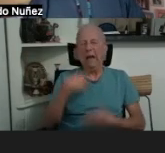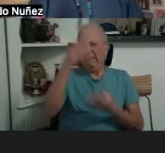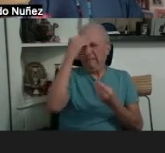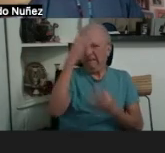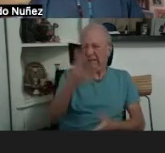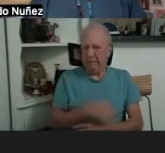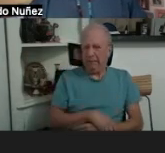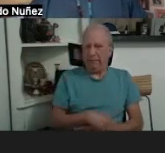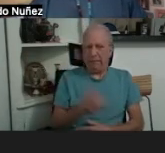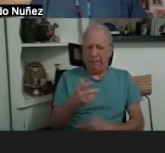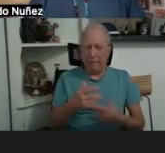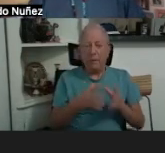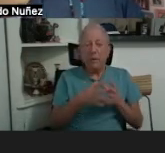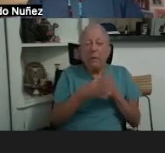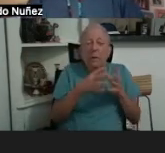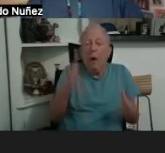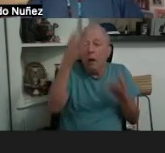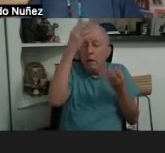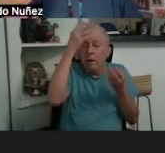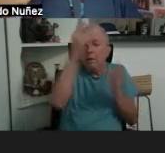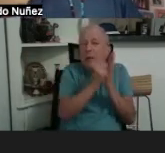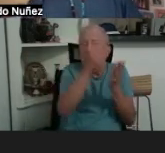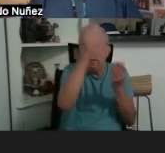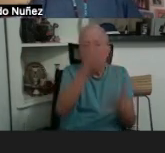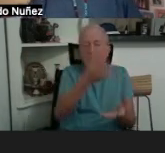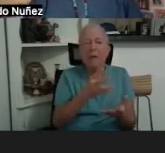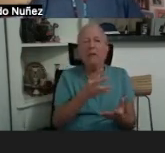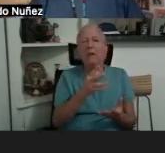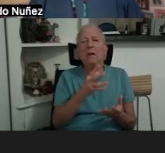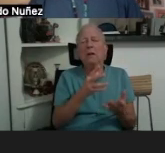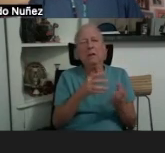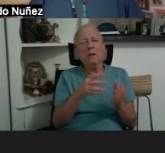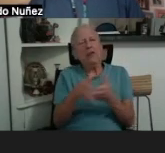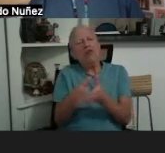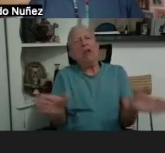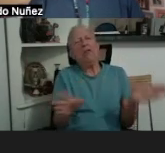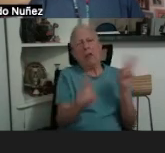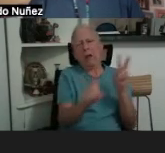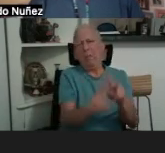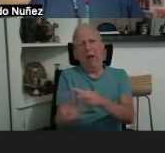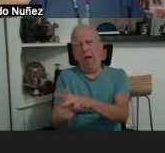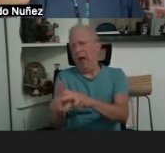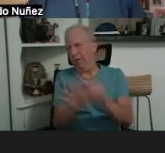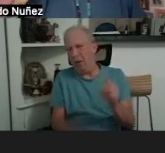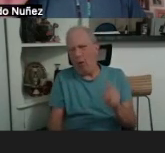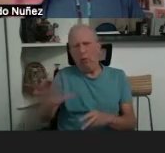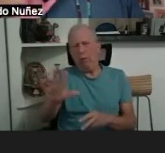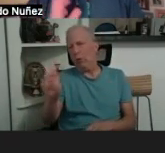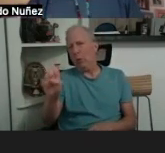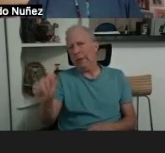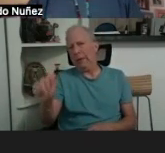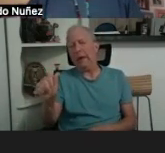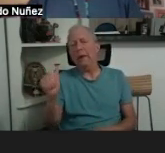a lot of the legal information we'll be providing today is generally applicable to many places across the United States, but